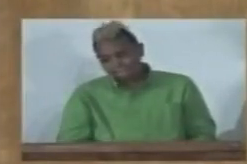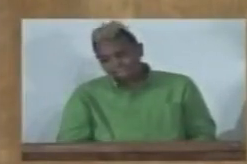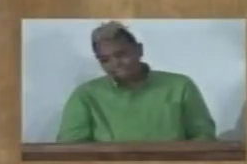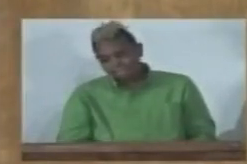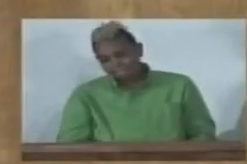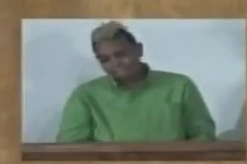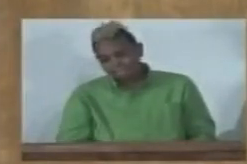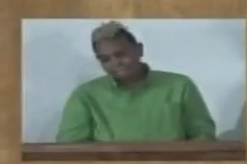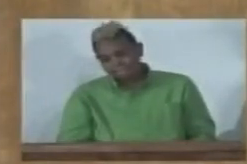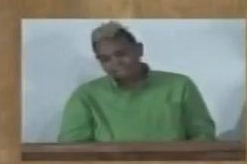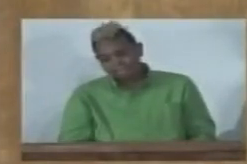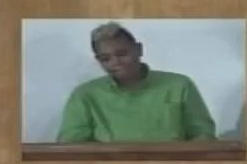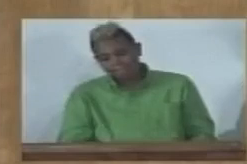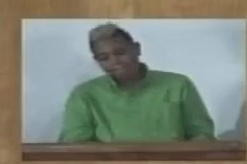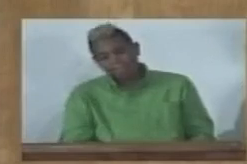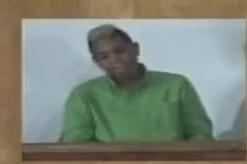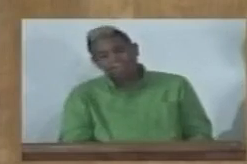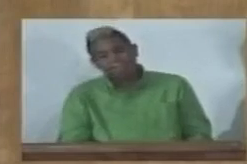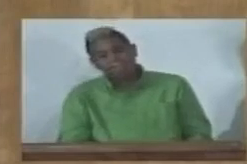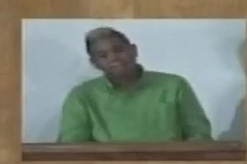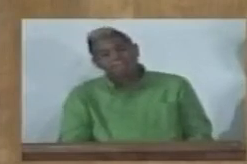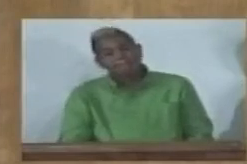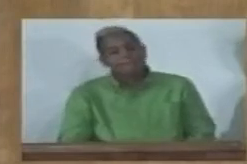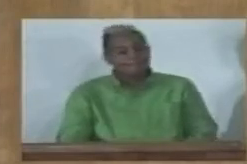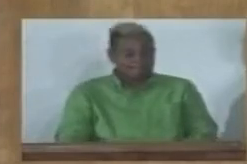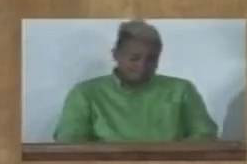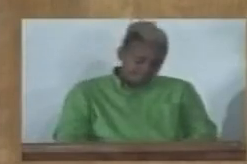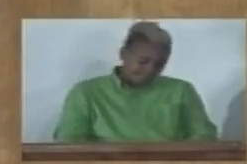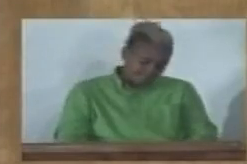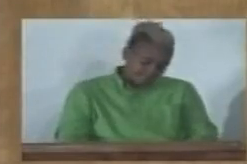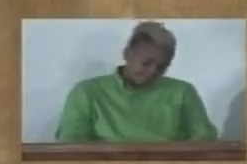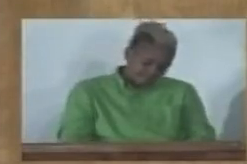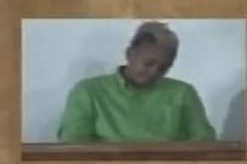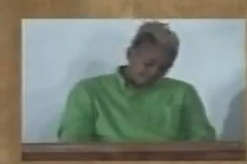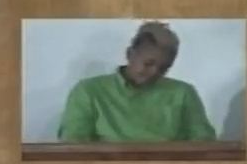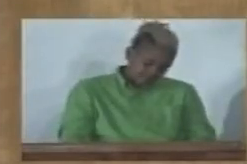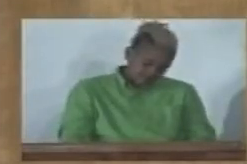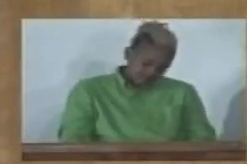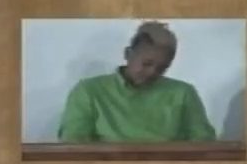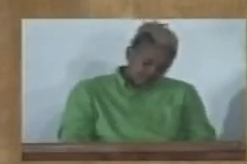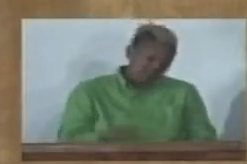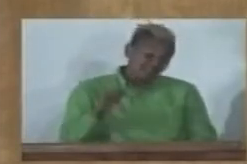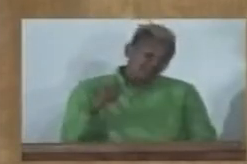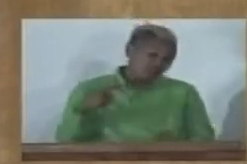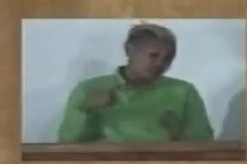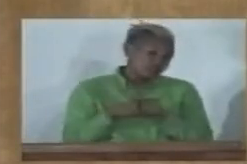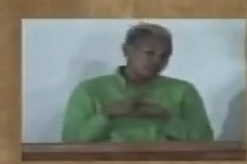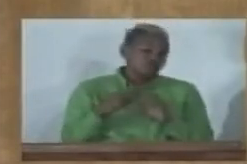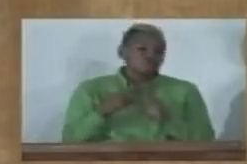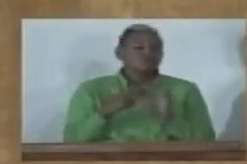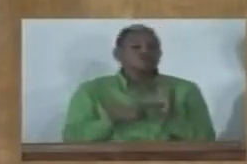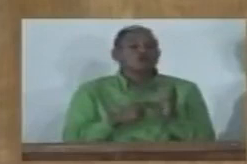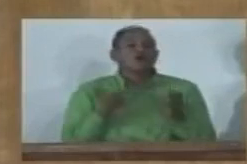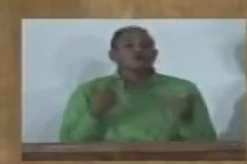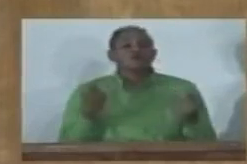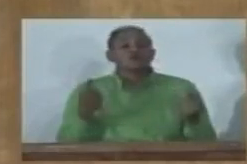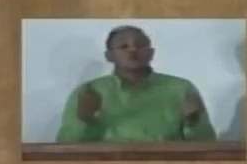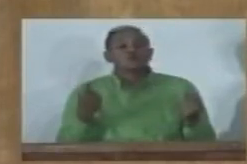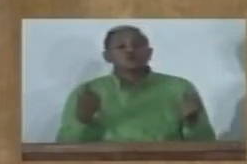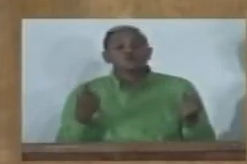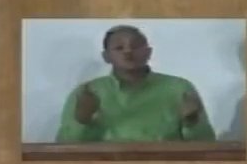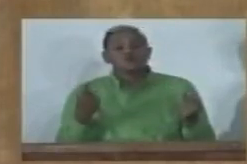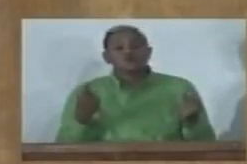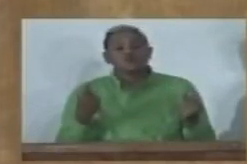That runs contrary to the standing order unless we move, as we did earlier,